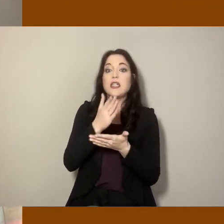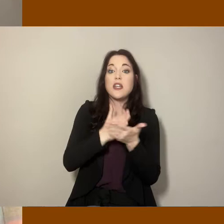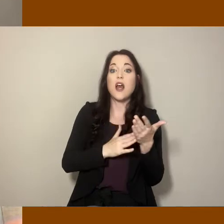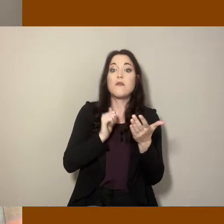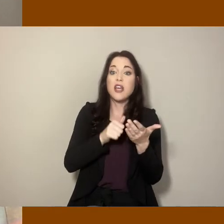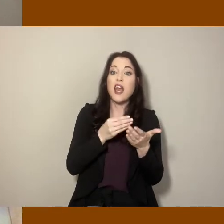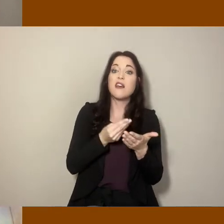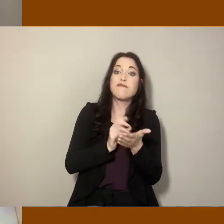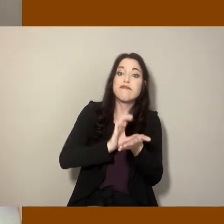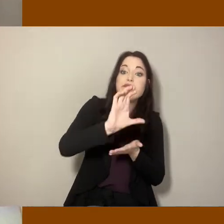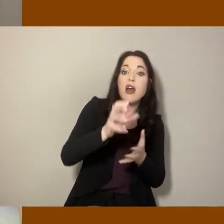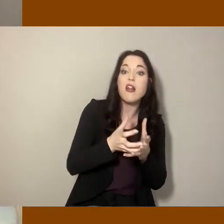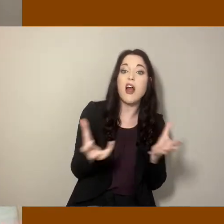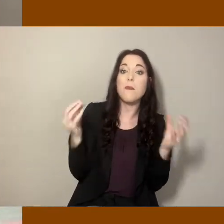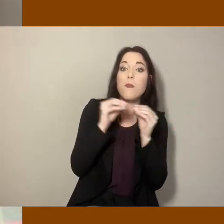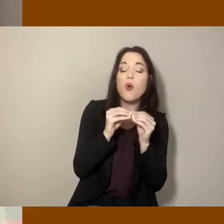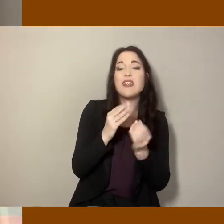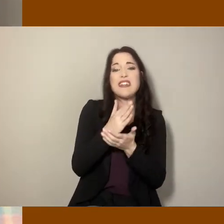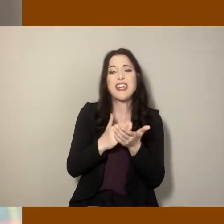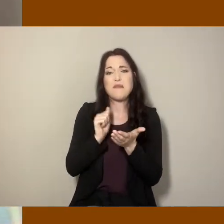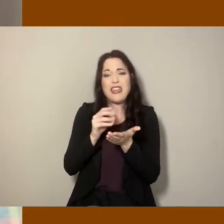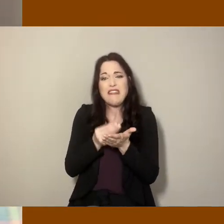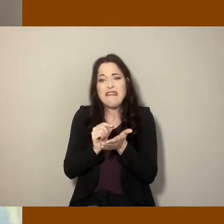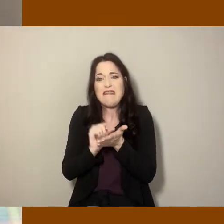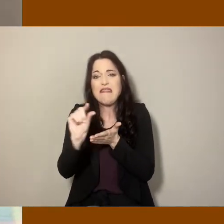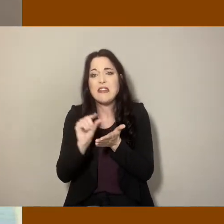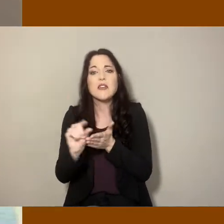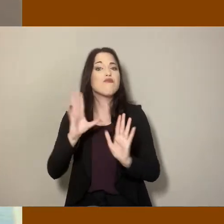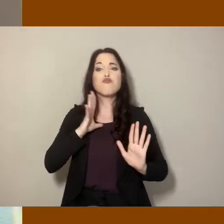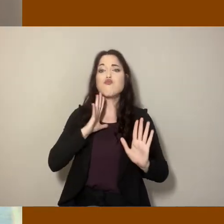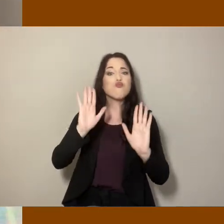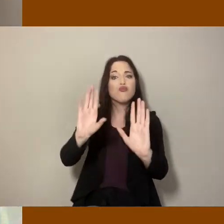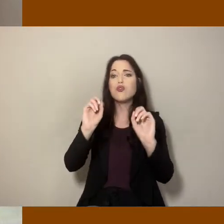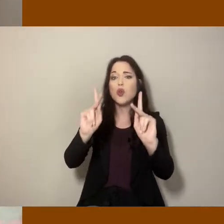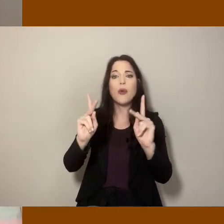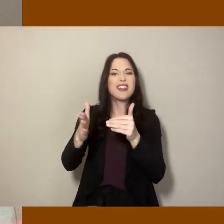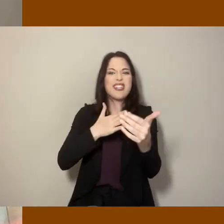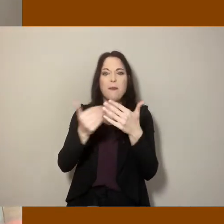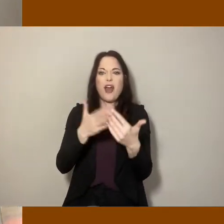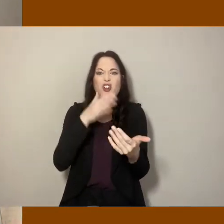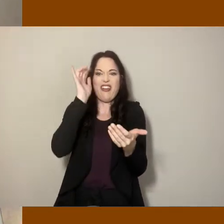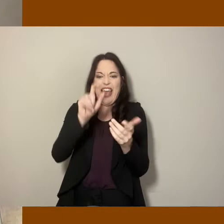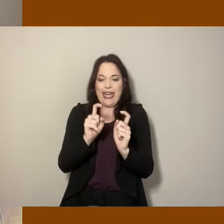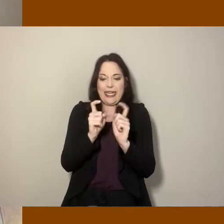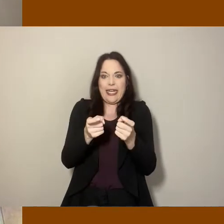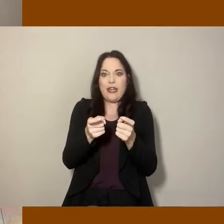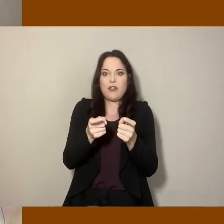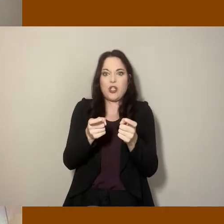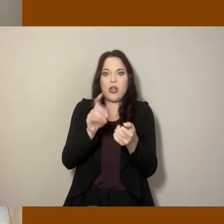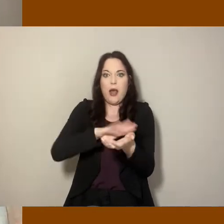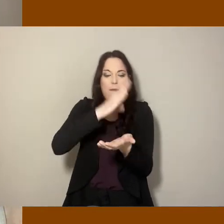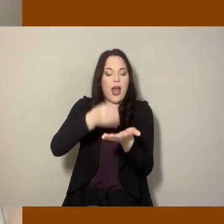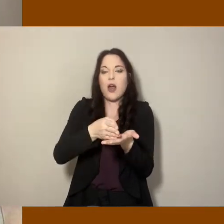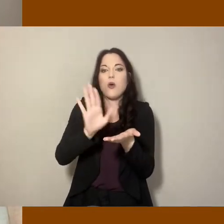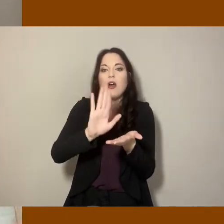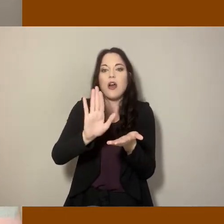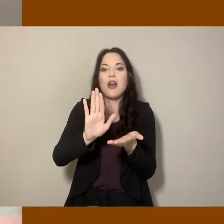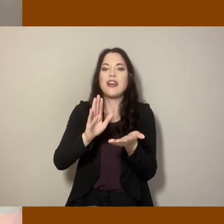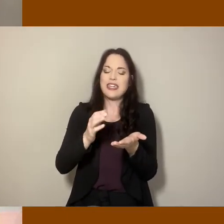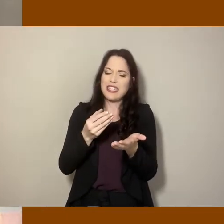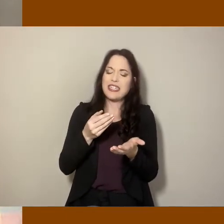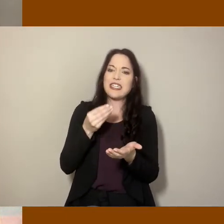than others. Some can only give a little. And it doesn't really matter what the gift is. It's the gift and